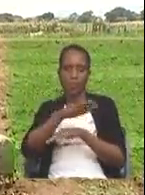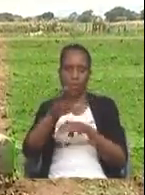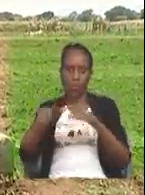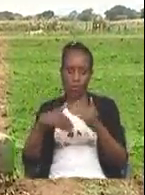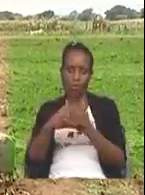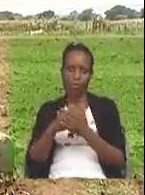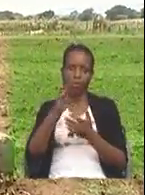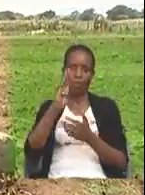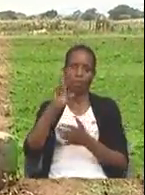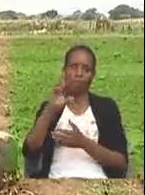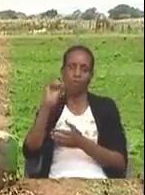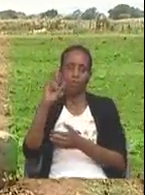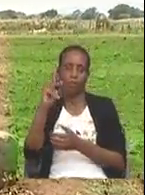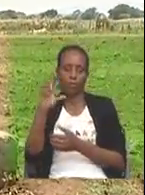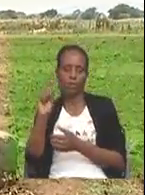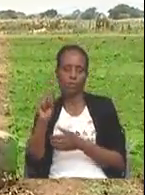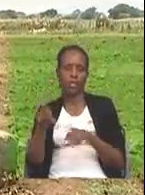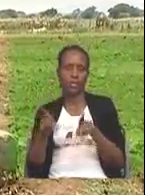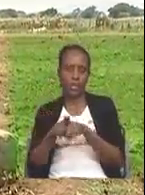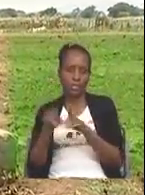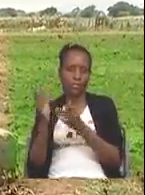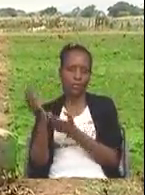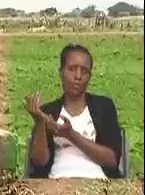blocks as expected.